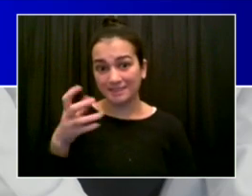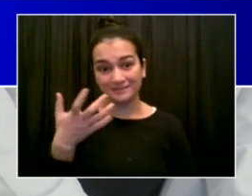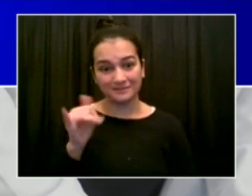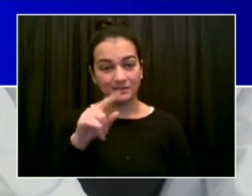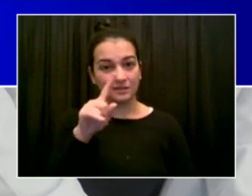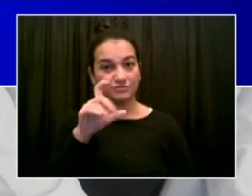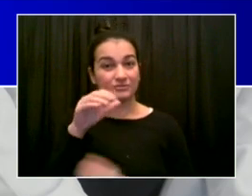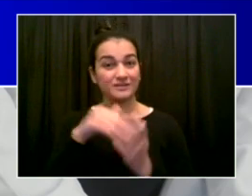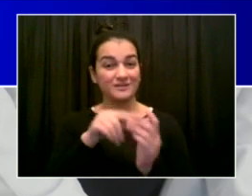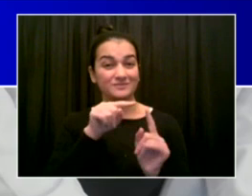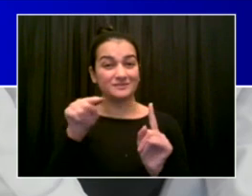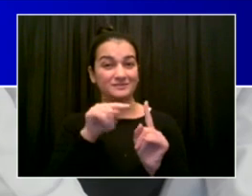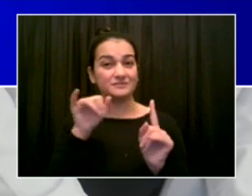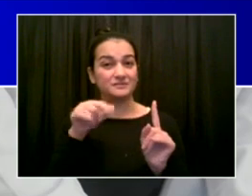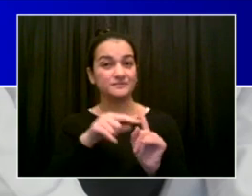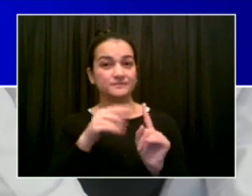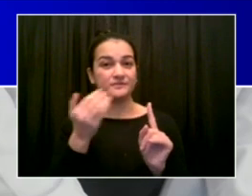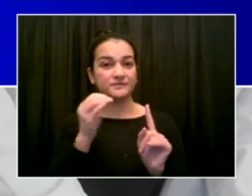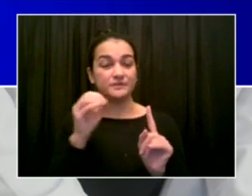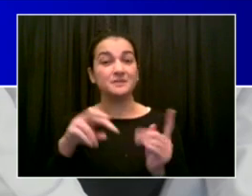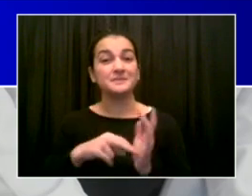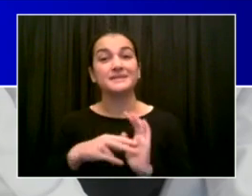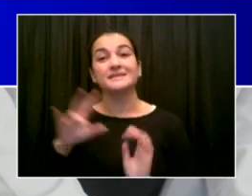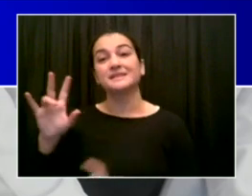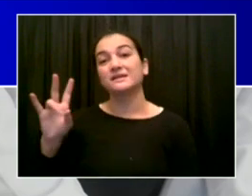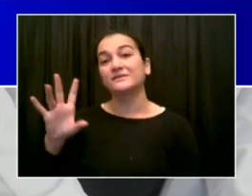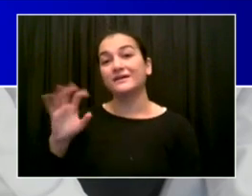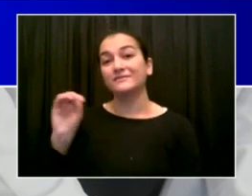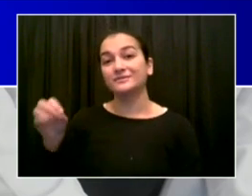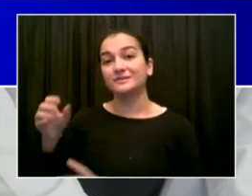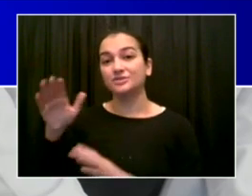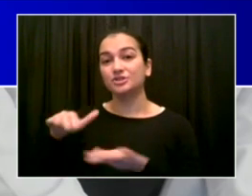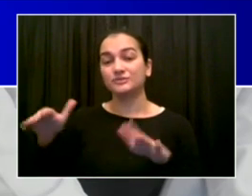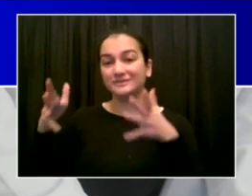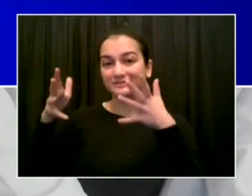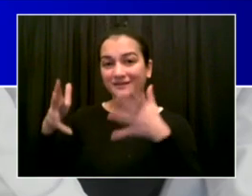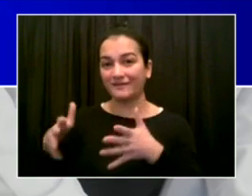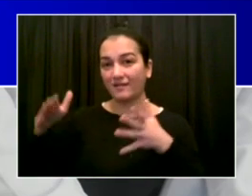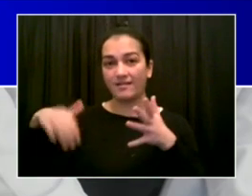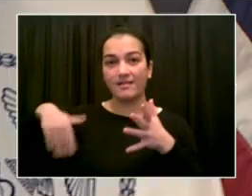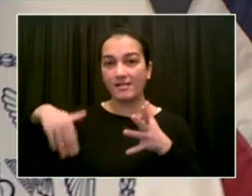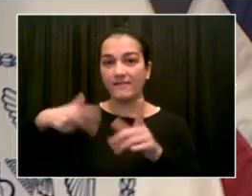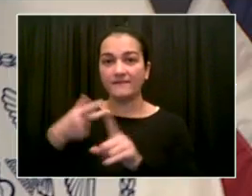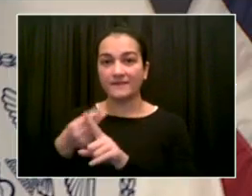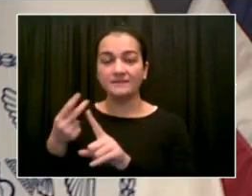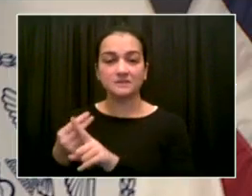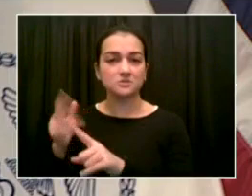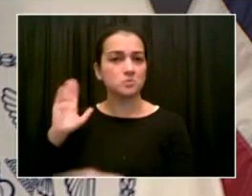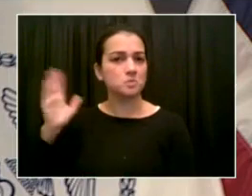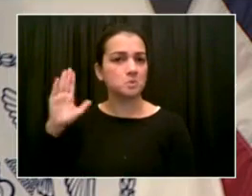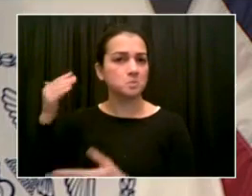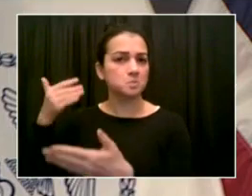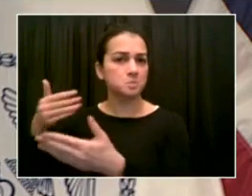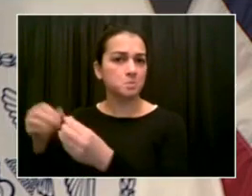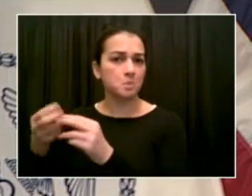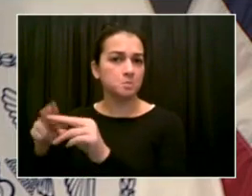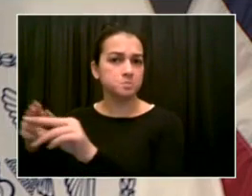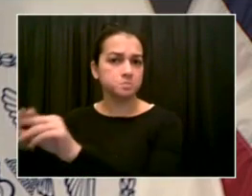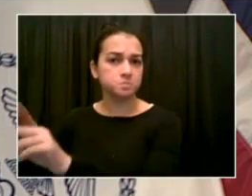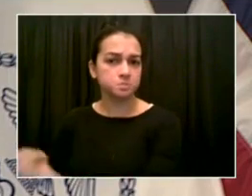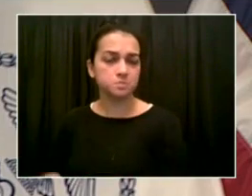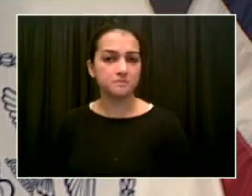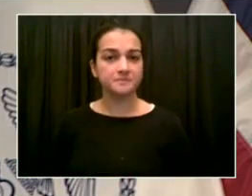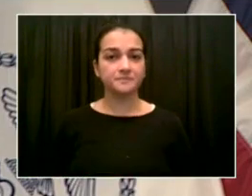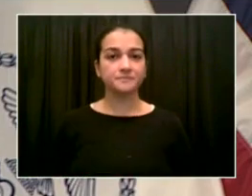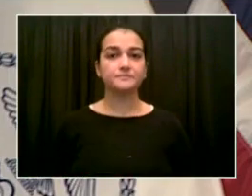our youngest New Yorkers and keep everyone safe. Now, we're going to go farther, farther, farther. But one of the things we have to do, we have to constantly